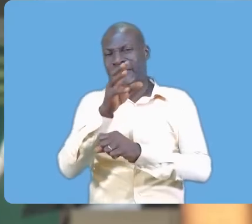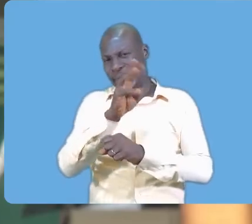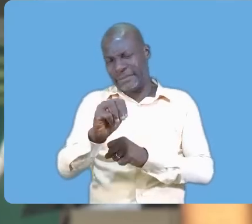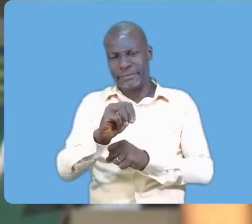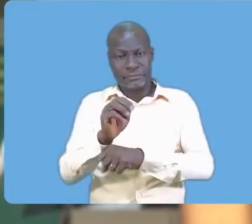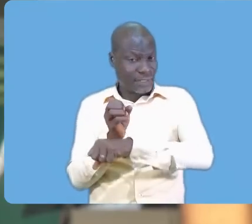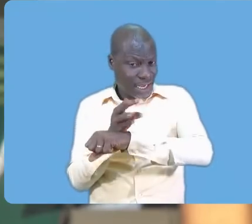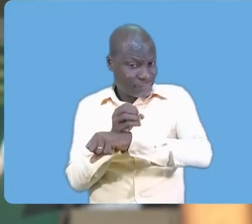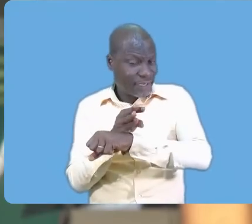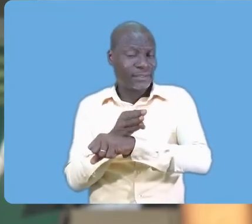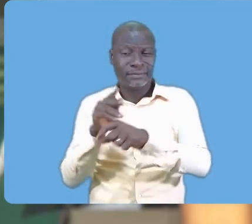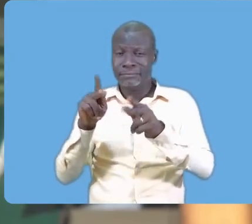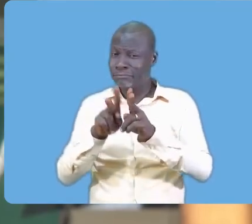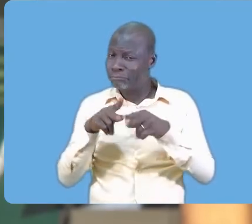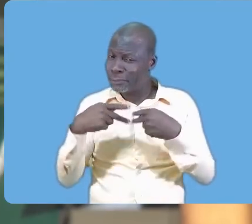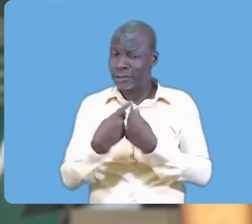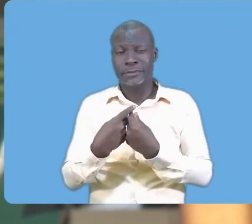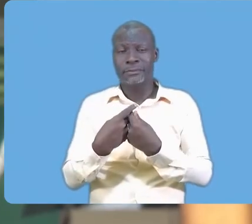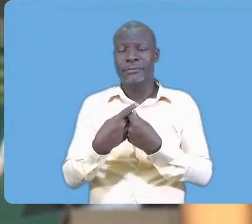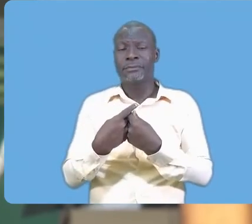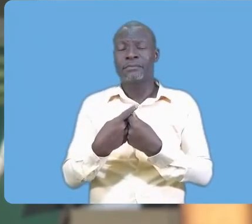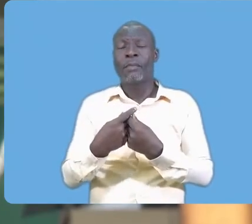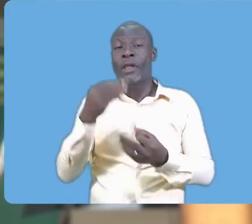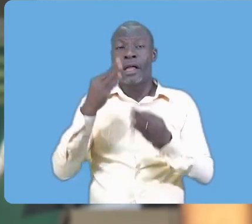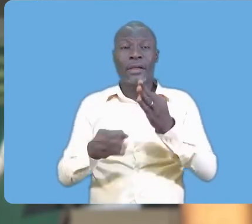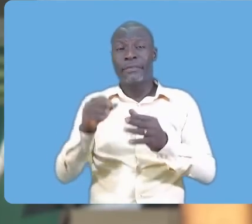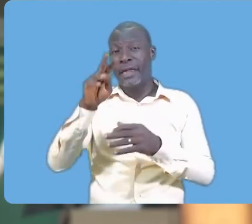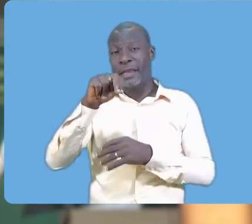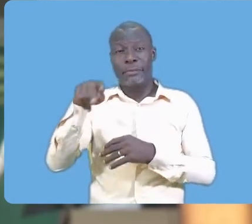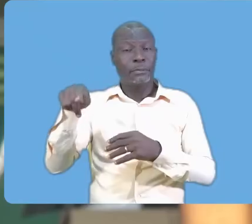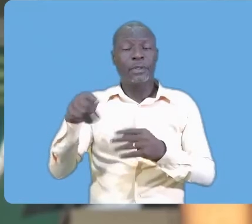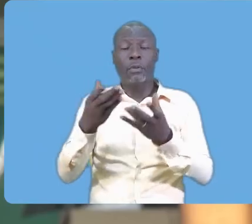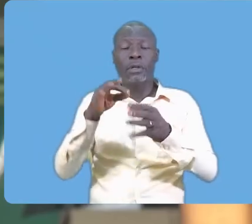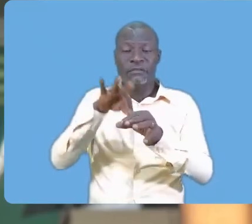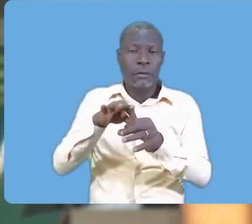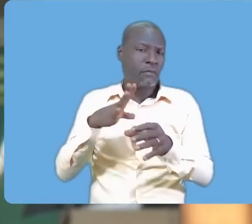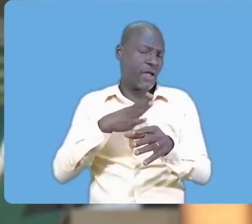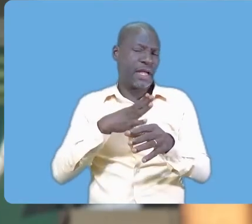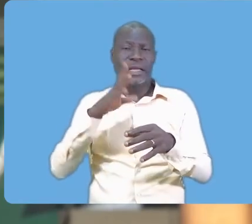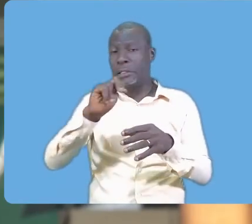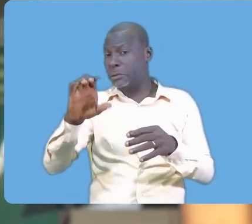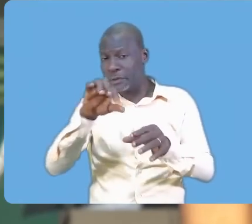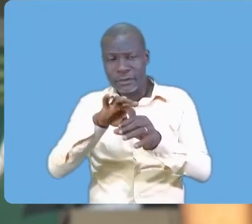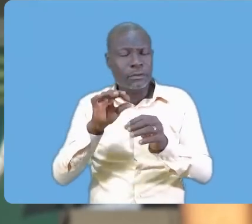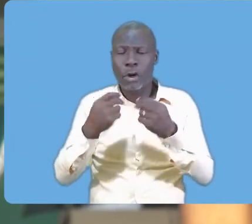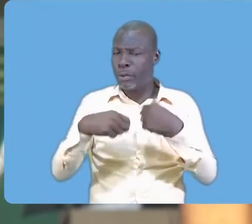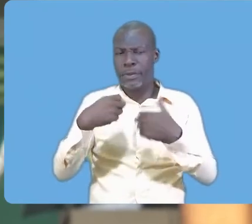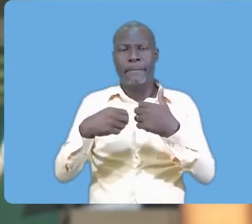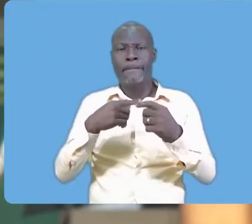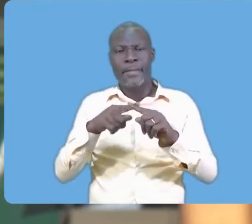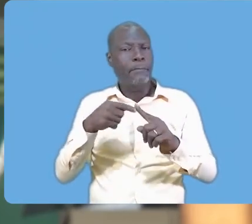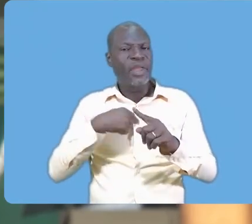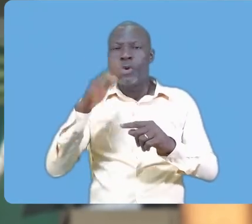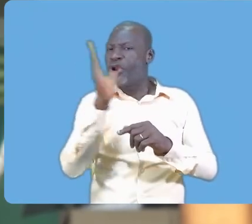me menka ho MPP ni kwaso okonwa ko convince so onto abamano me gina hai menka ho ni akwaso bia mani